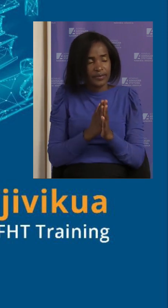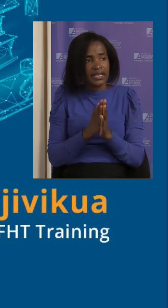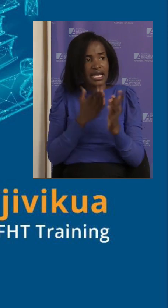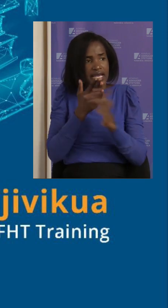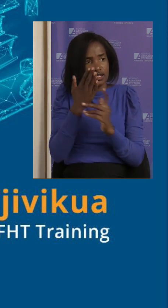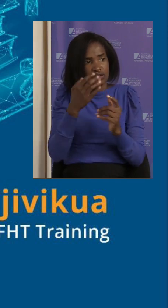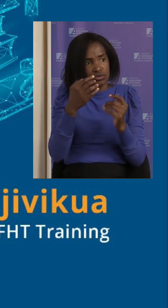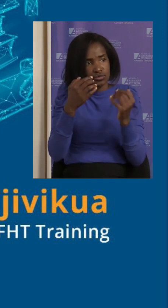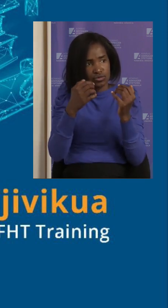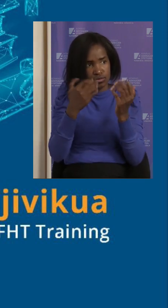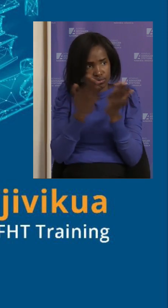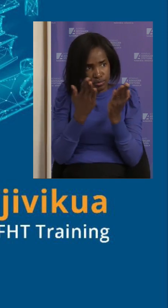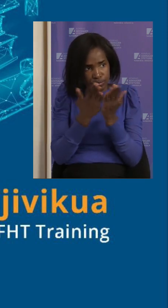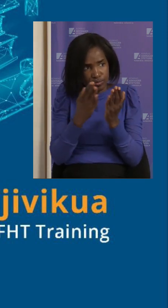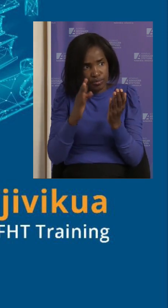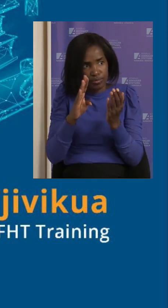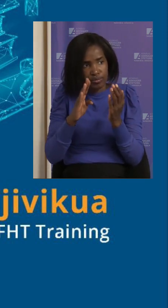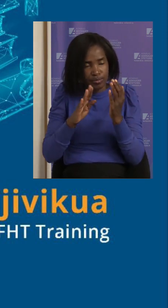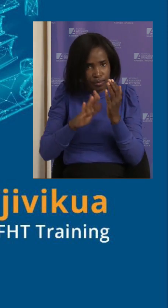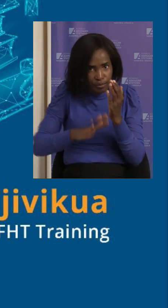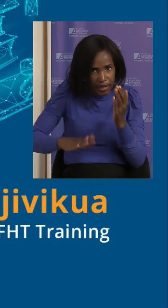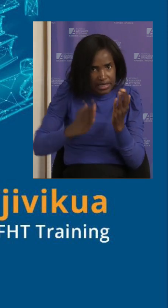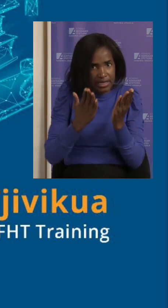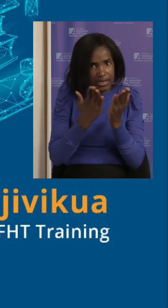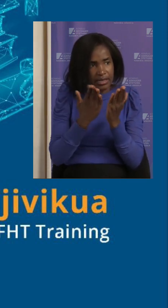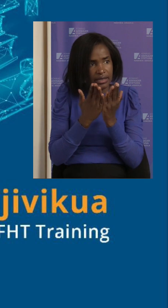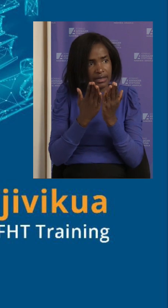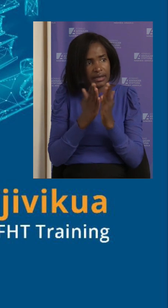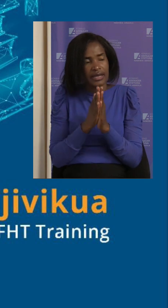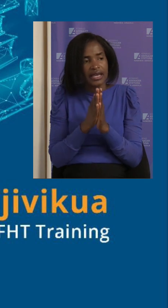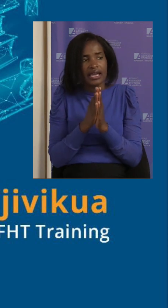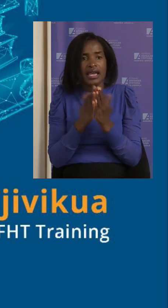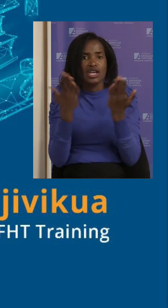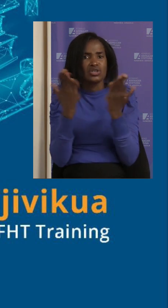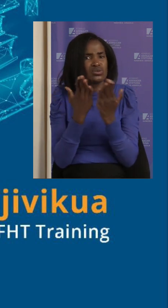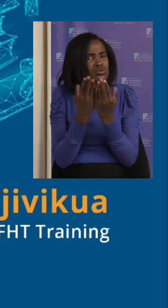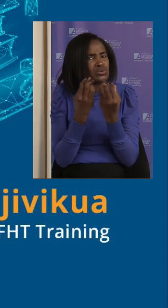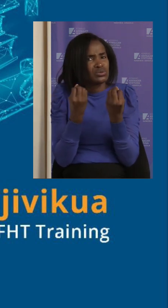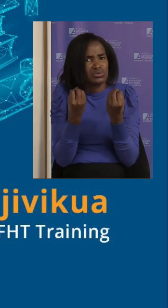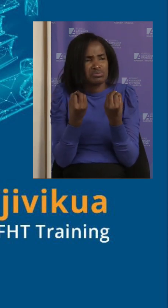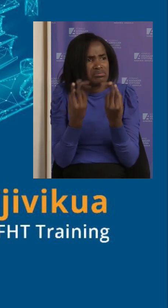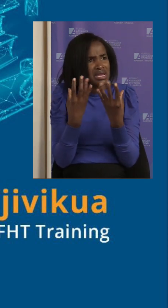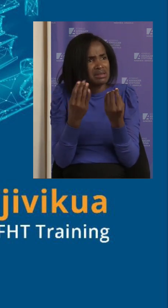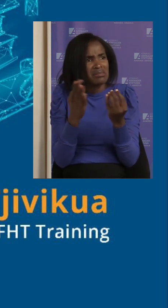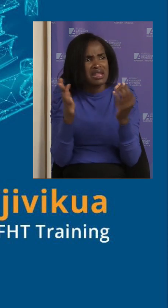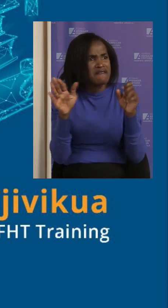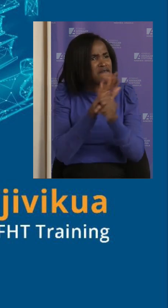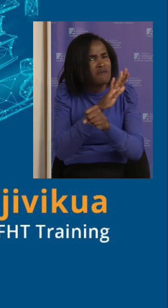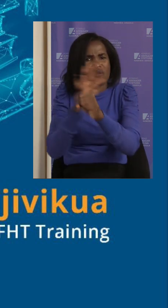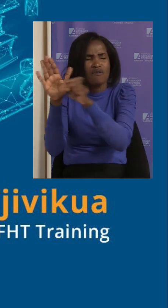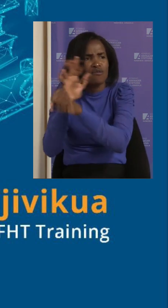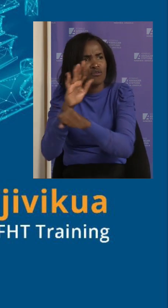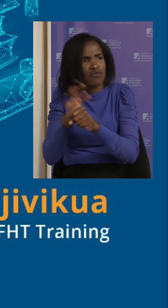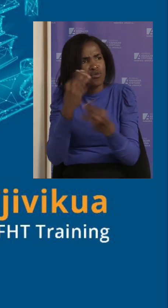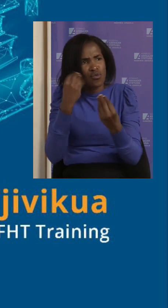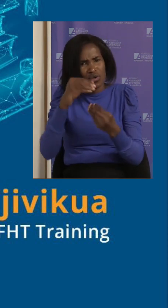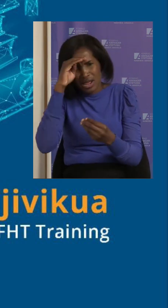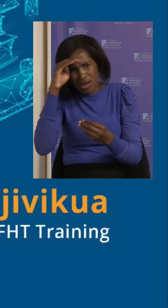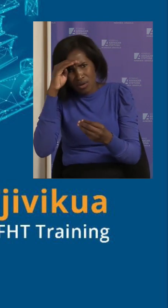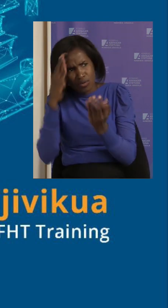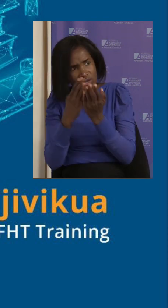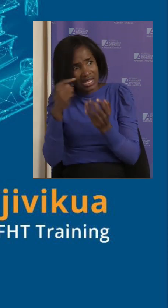education. The recently reported lack of space and the number of learners seeking placement in school, especially for grade